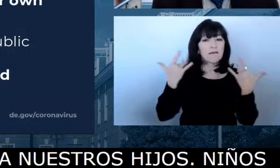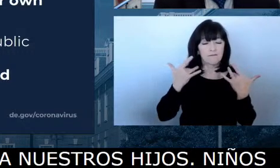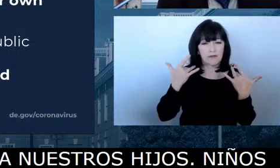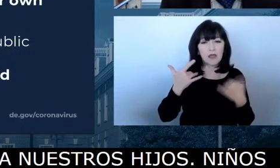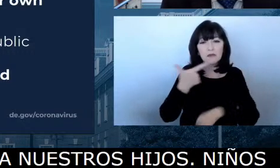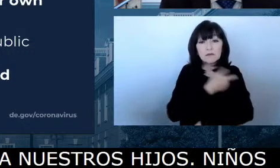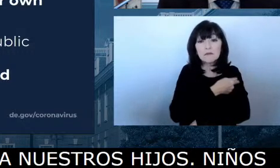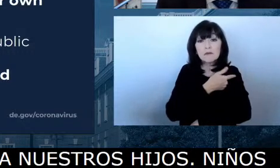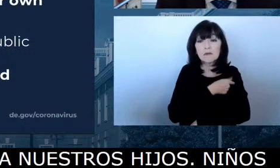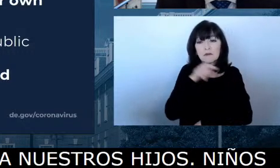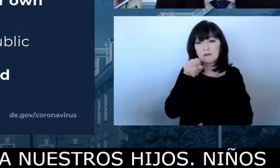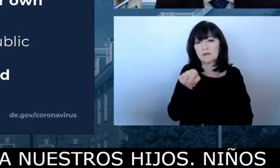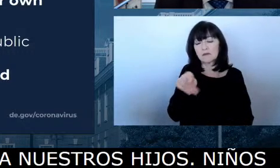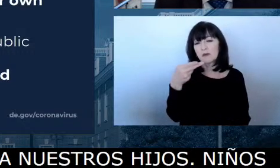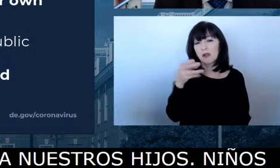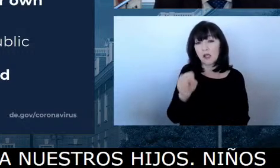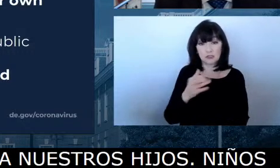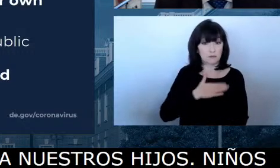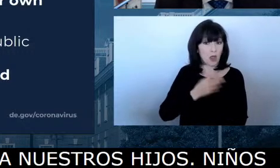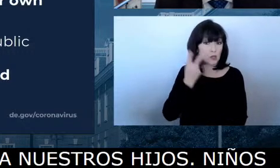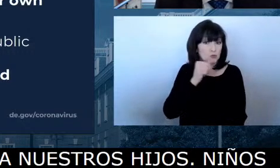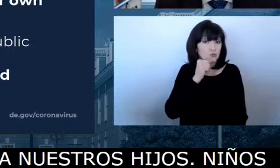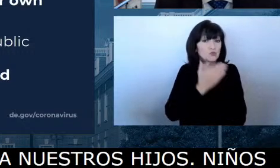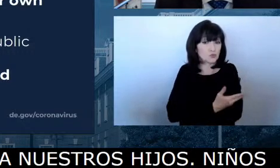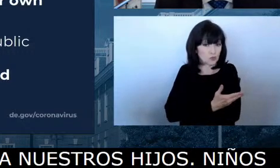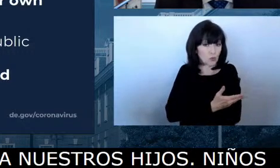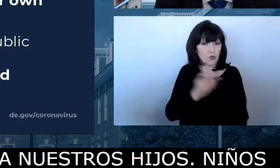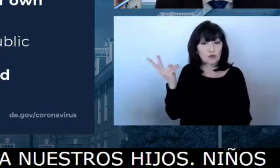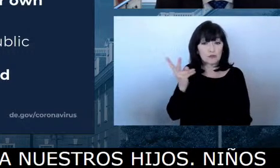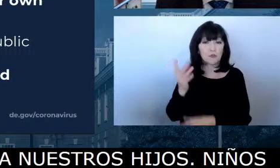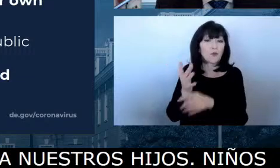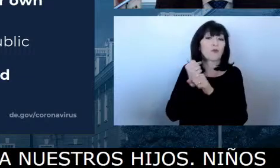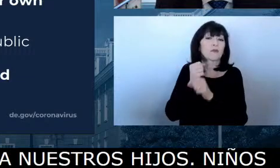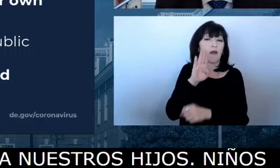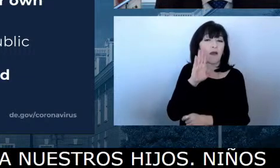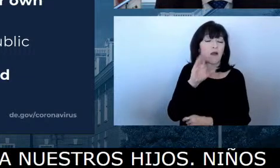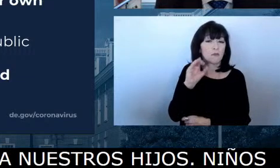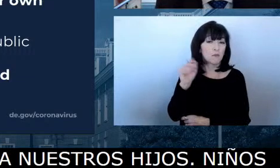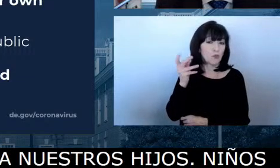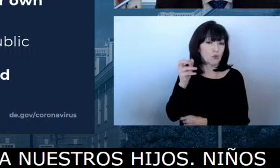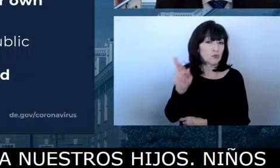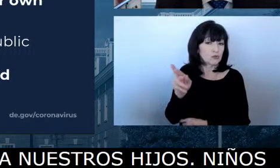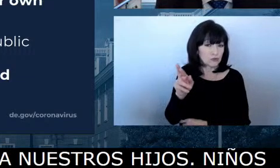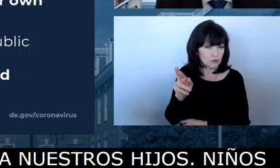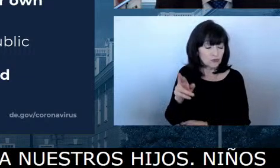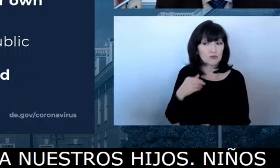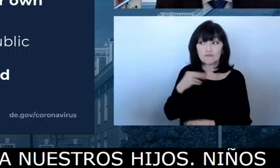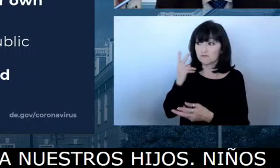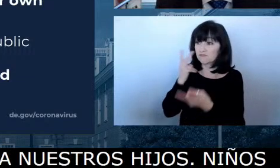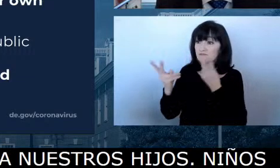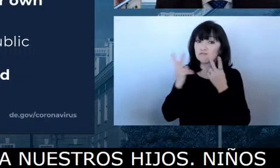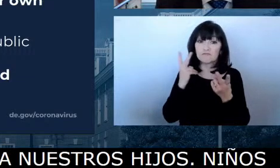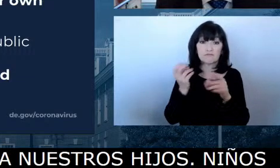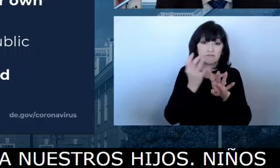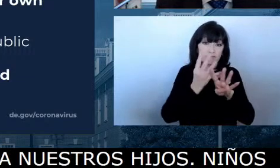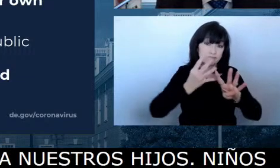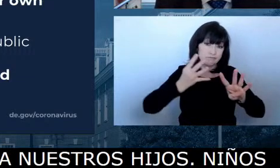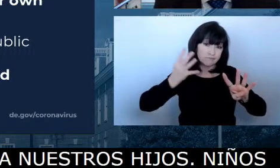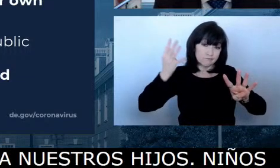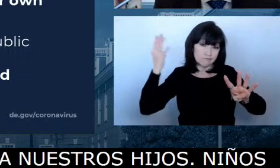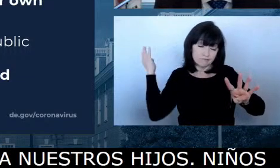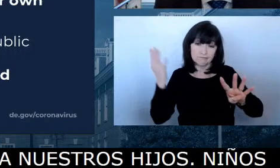school where my 2 daughters received their booster shots. And I saw the number of people going through,